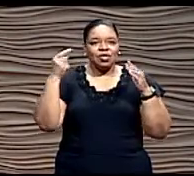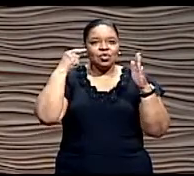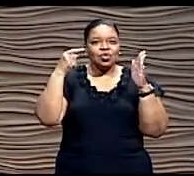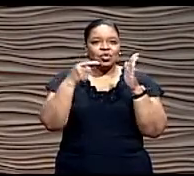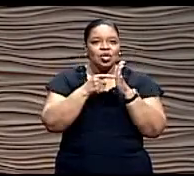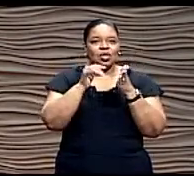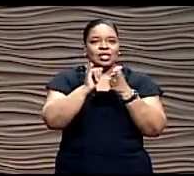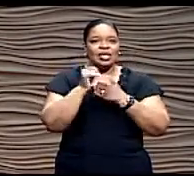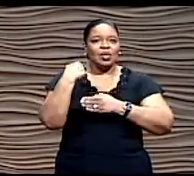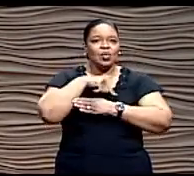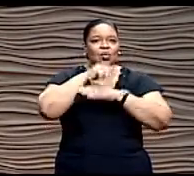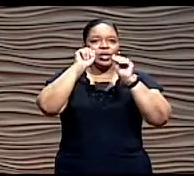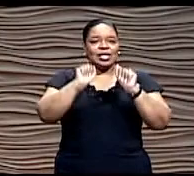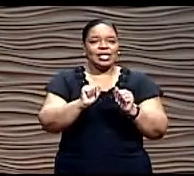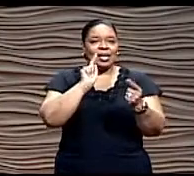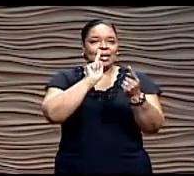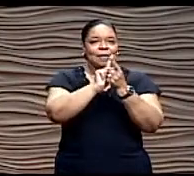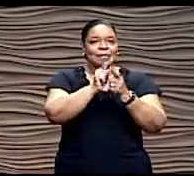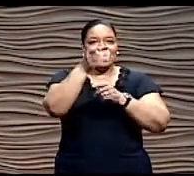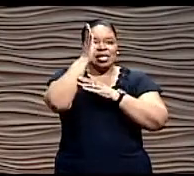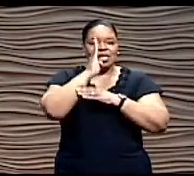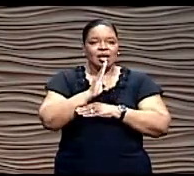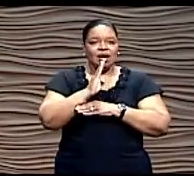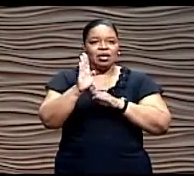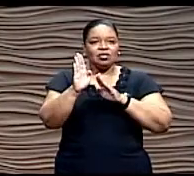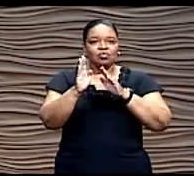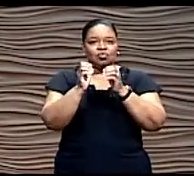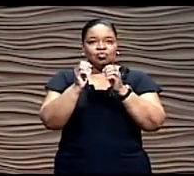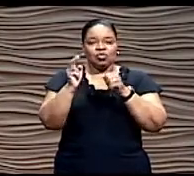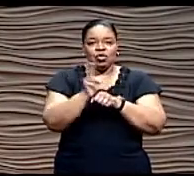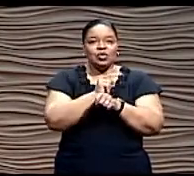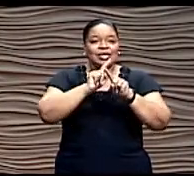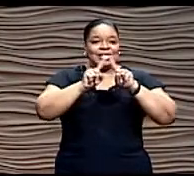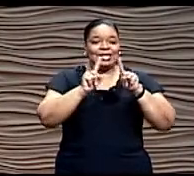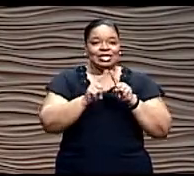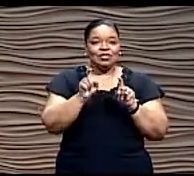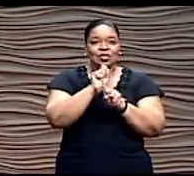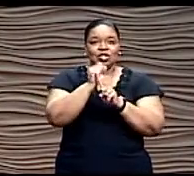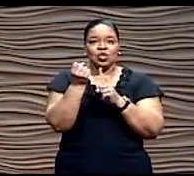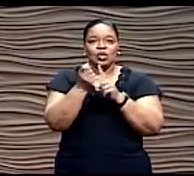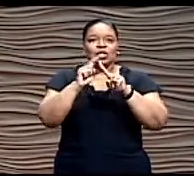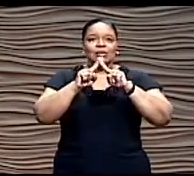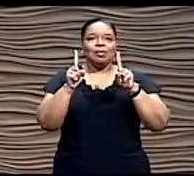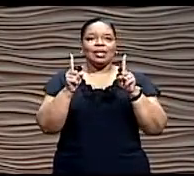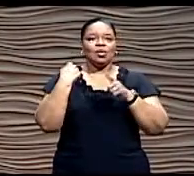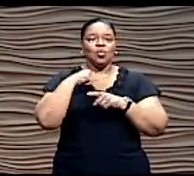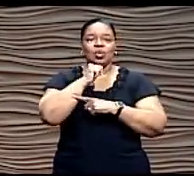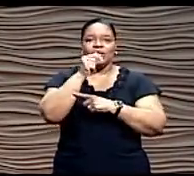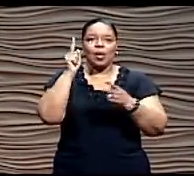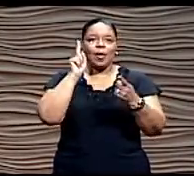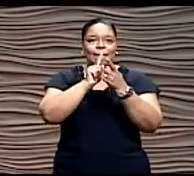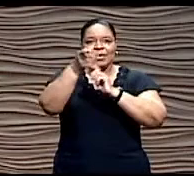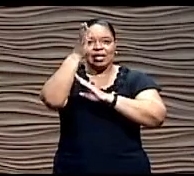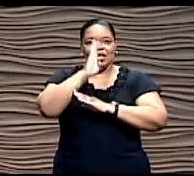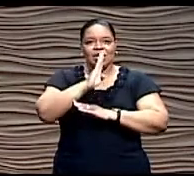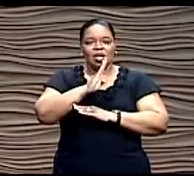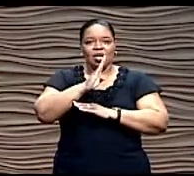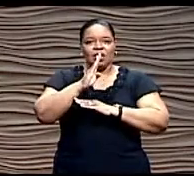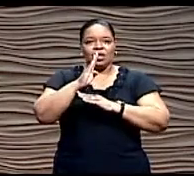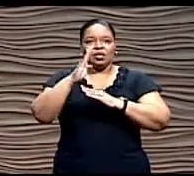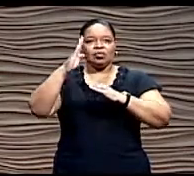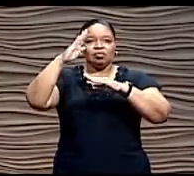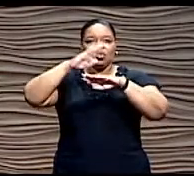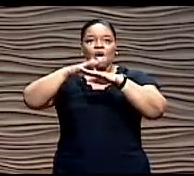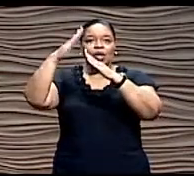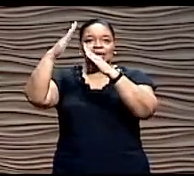meet God under all kinds of circumstances, but normally we don't meet God on top of the mountain.